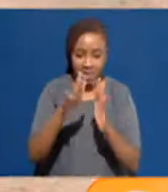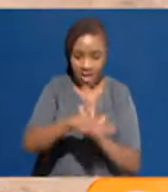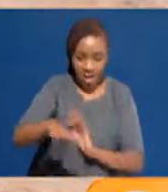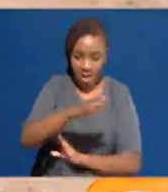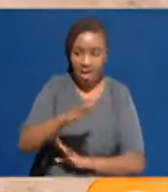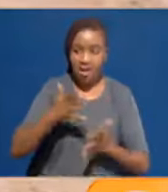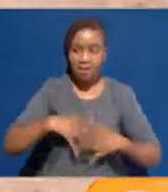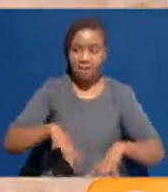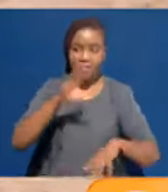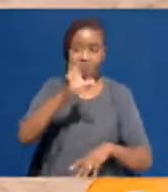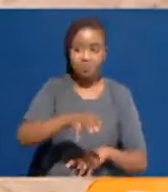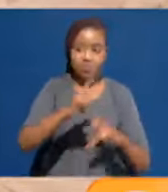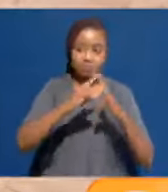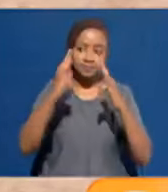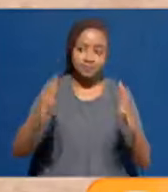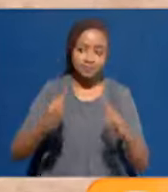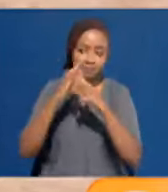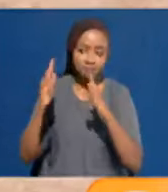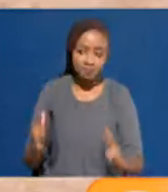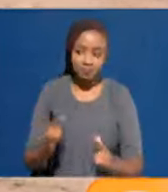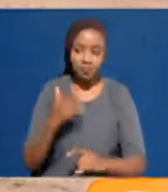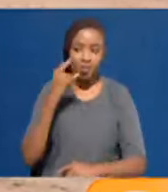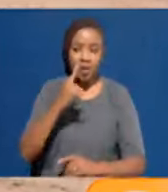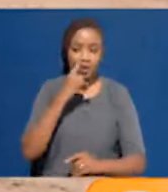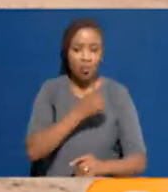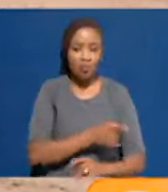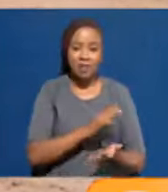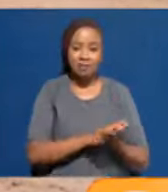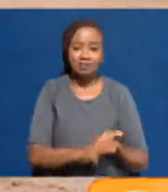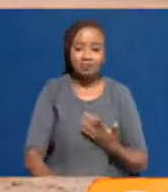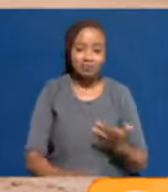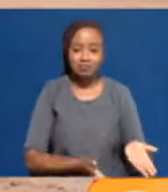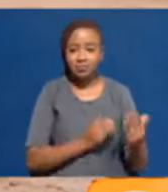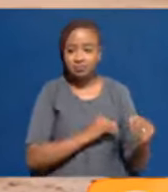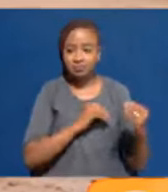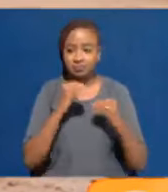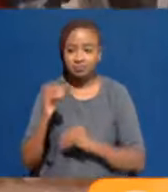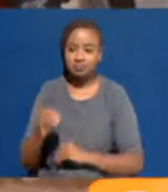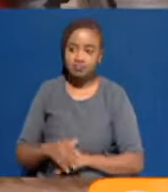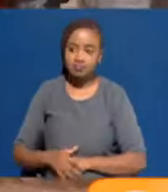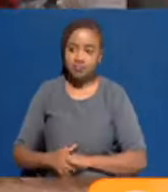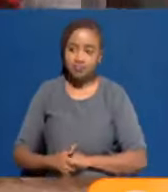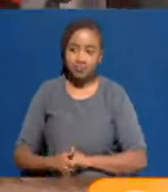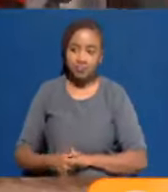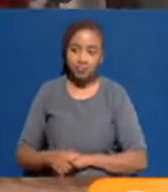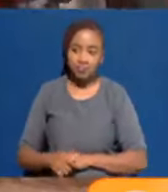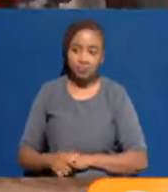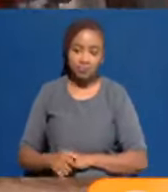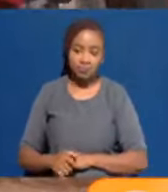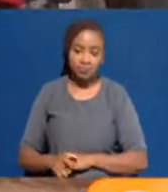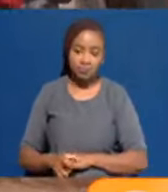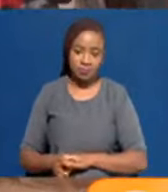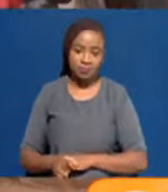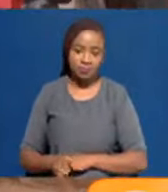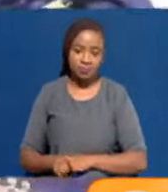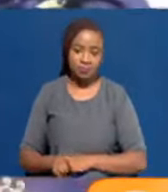area after they were displaced from their homes in Mororo, Bakuyu and Ziwani villages of Madogo, Tana